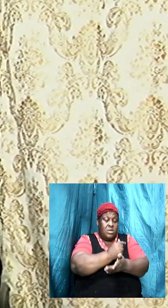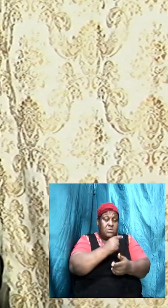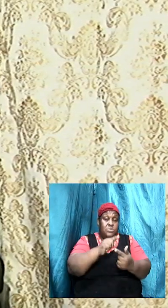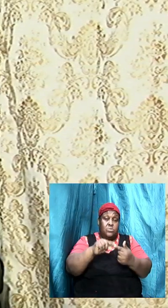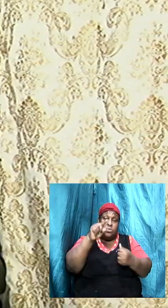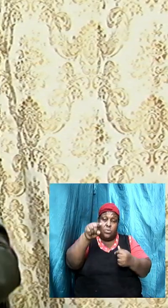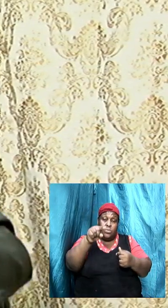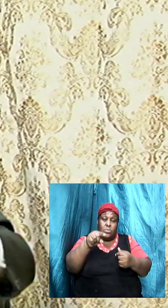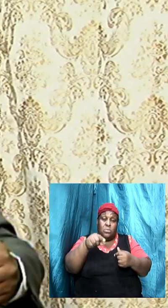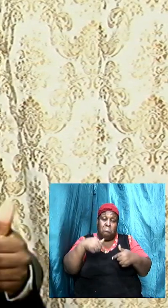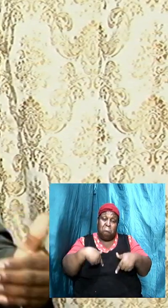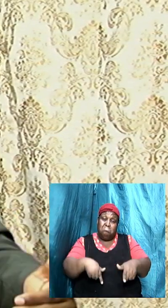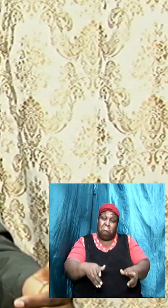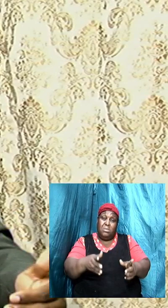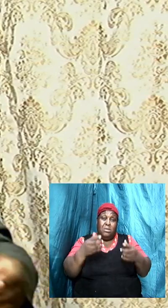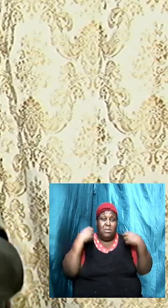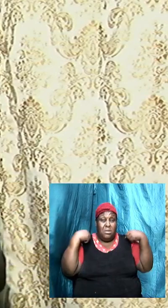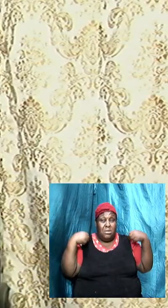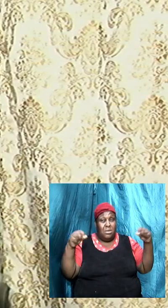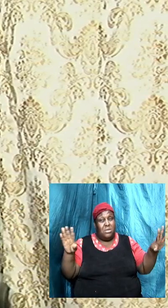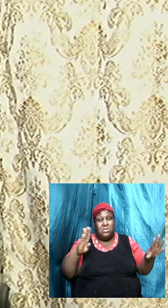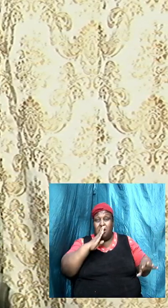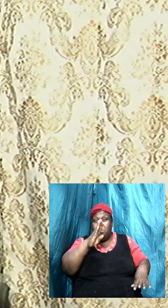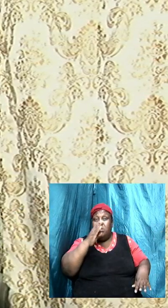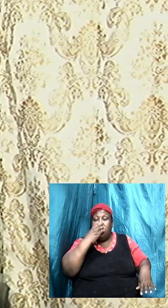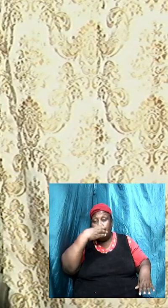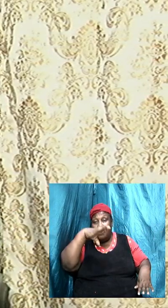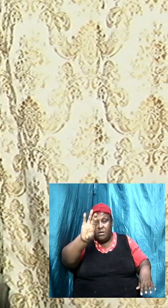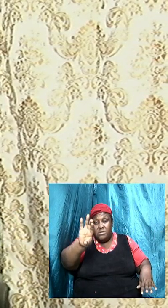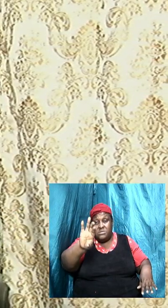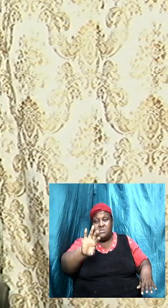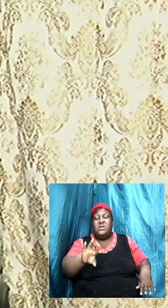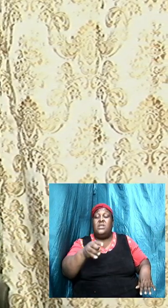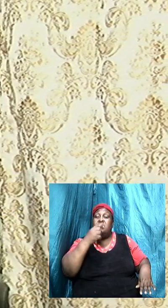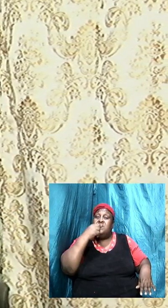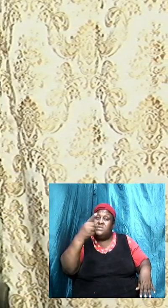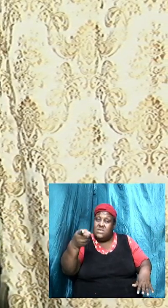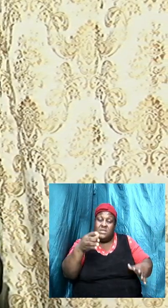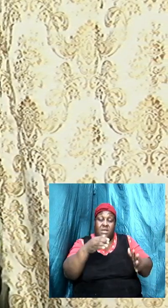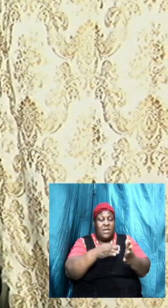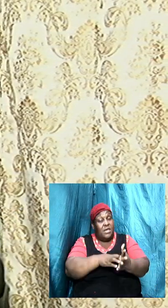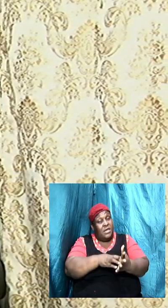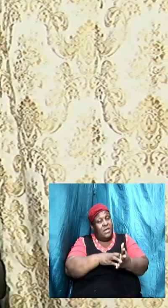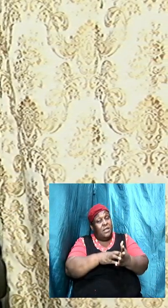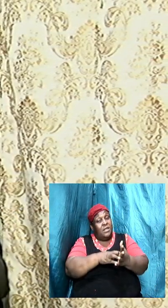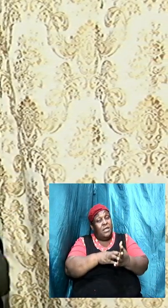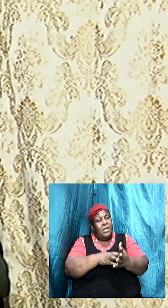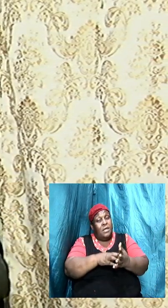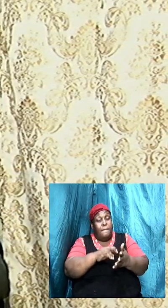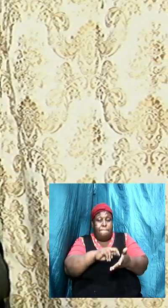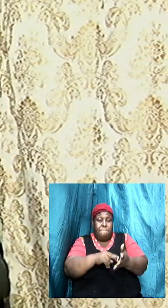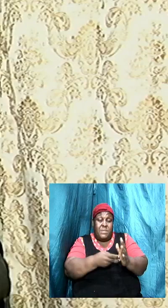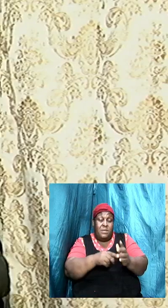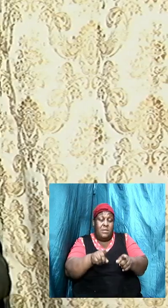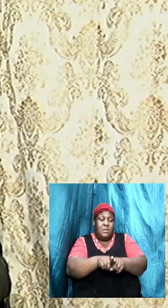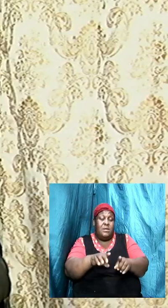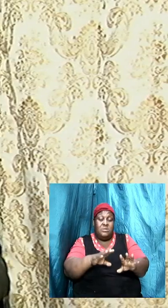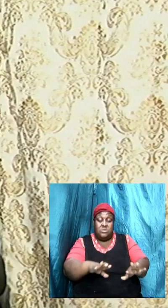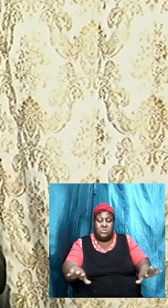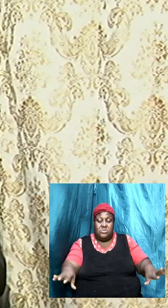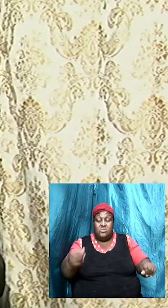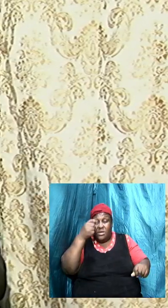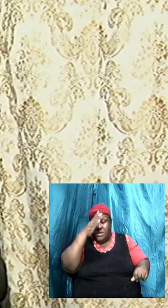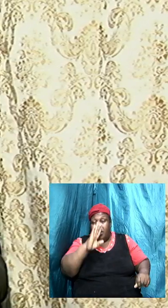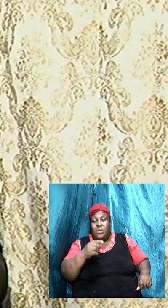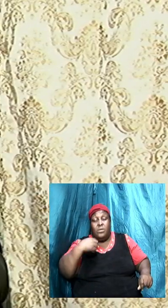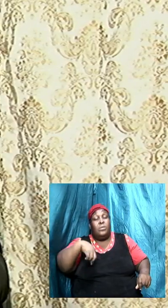same saying a second time for emphasis. It means, therefore, as children of God,